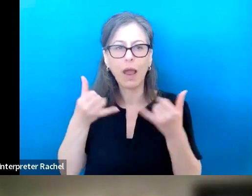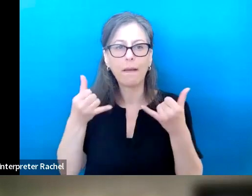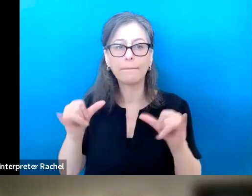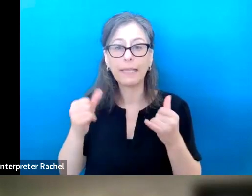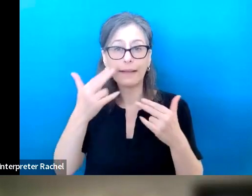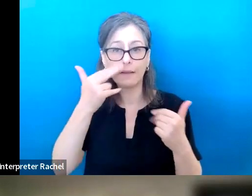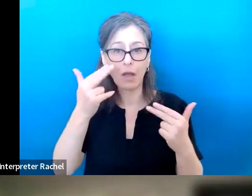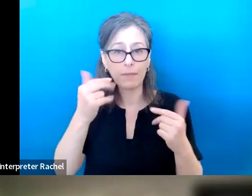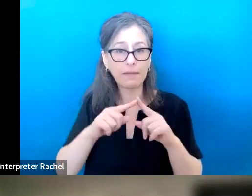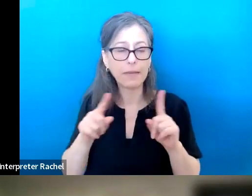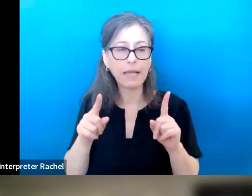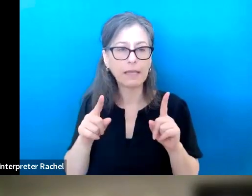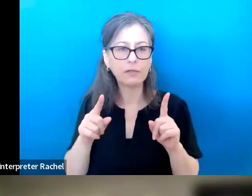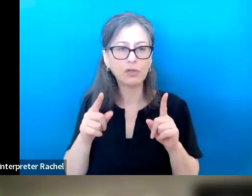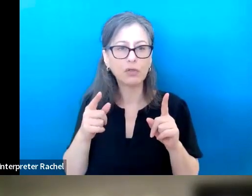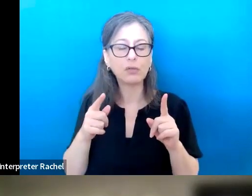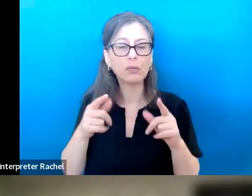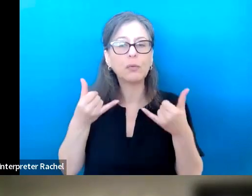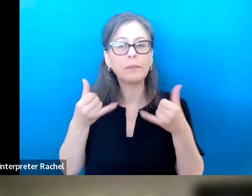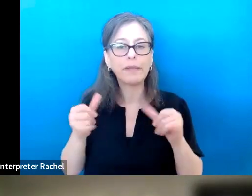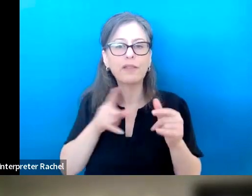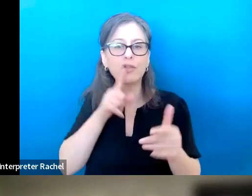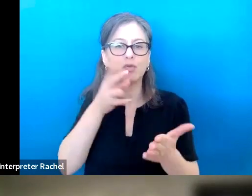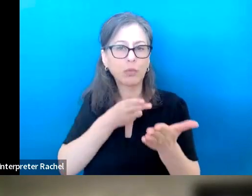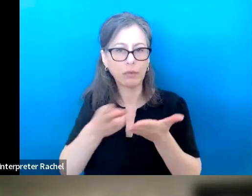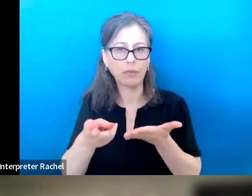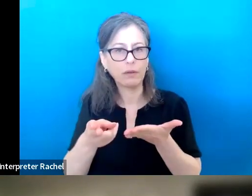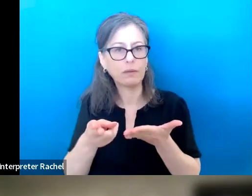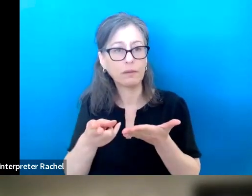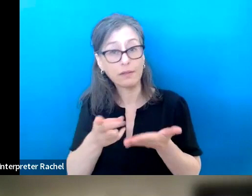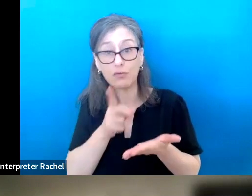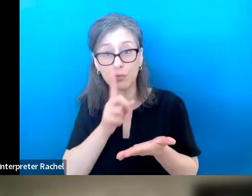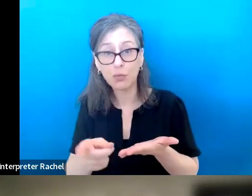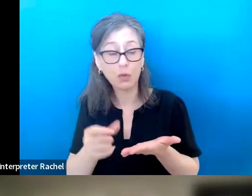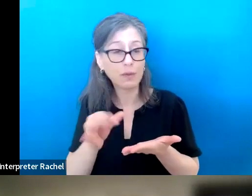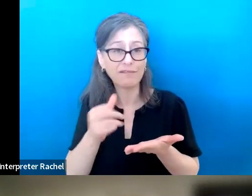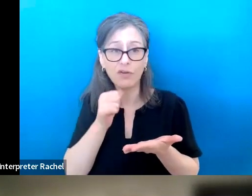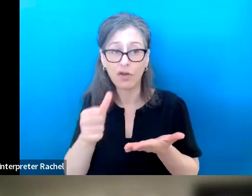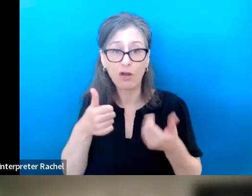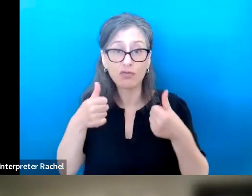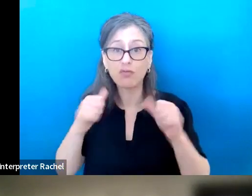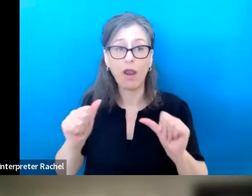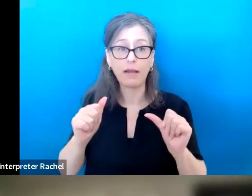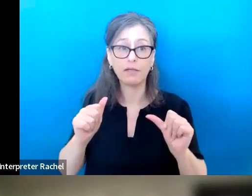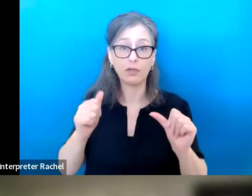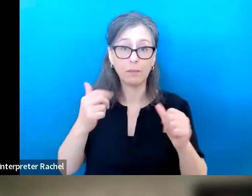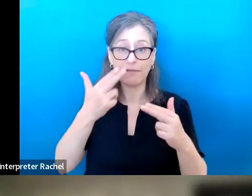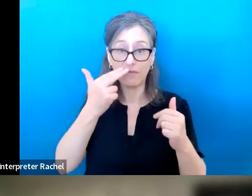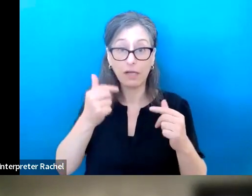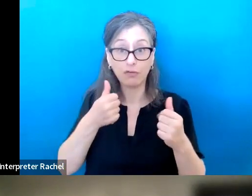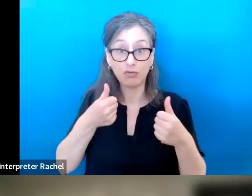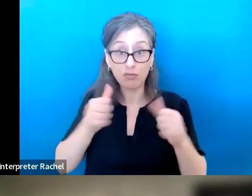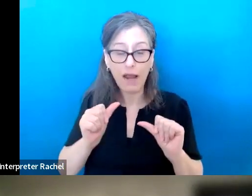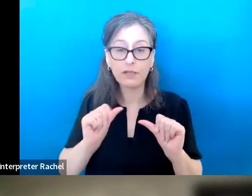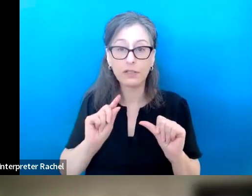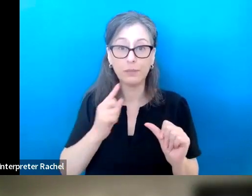trying to play the truth of it, I think it is true that when you're not trying to play the comedy and you're trying to be as serious as possible, then